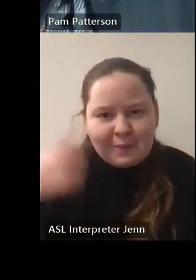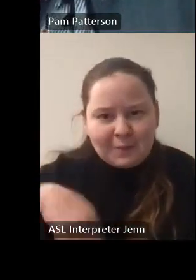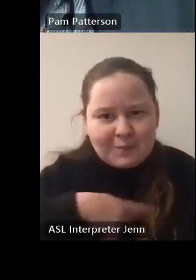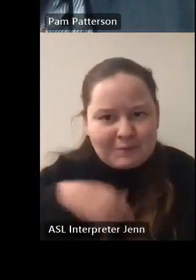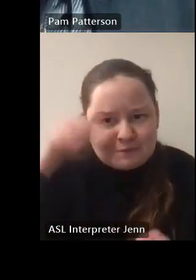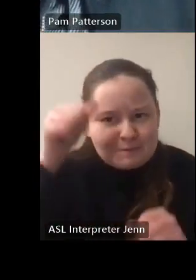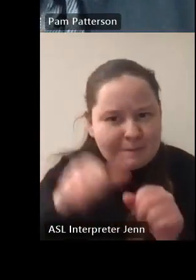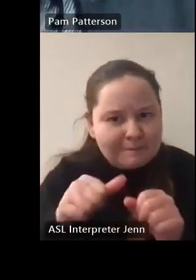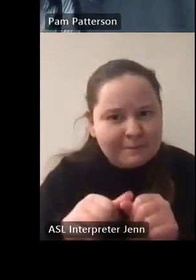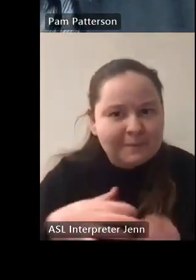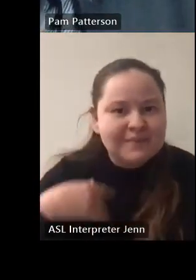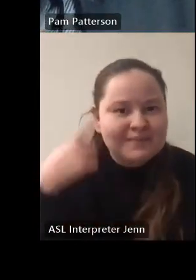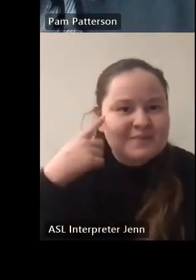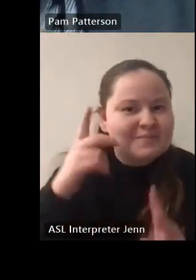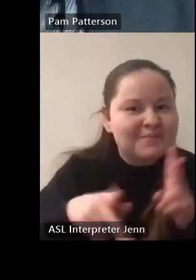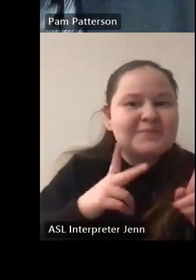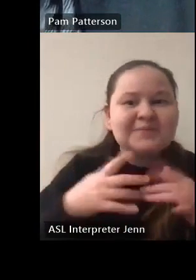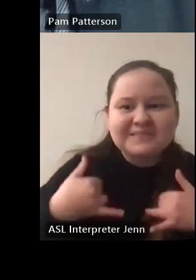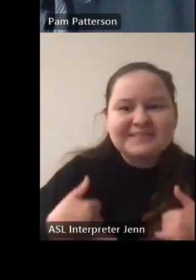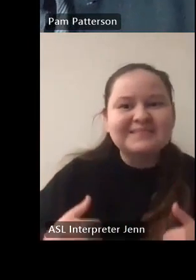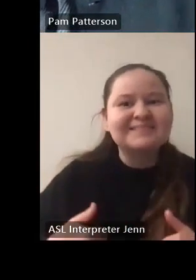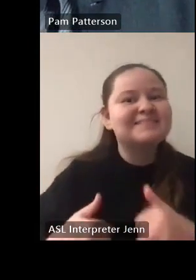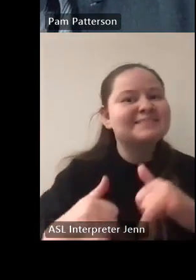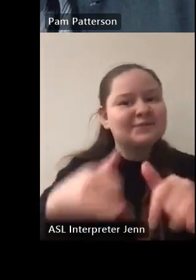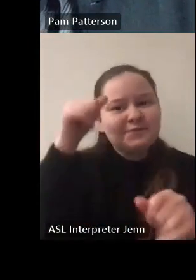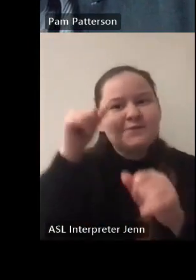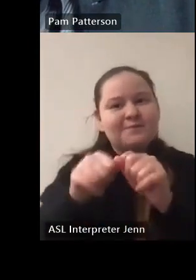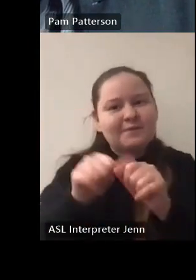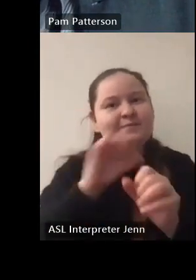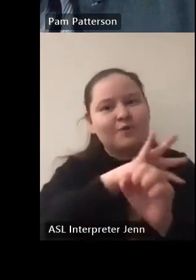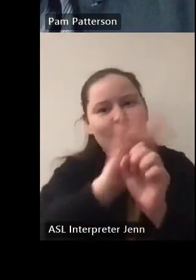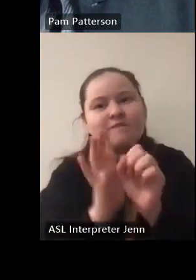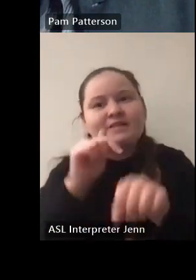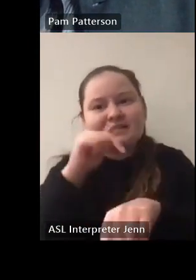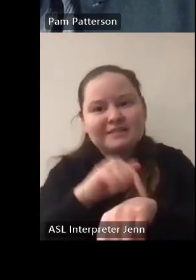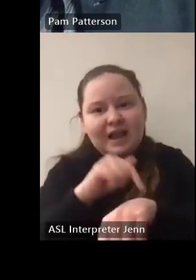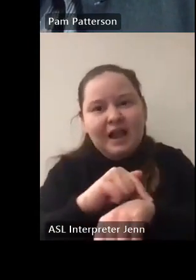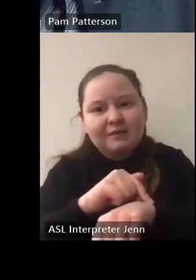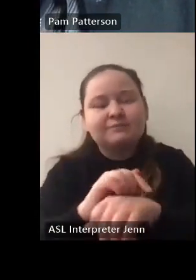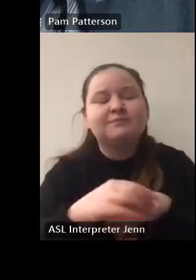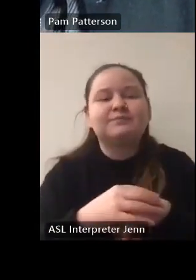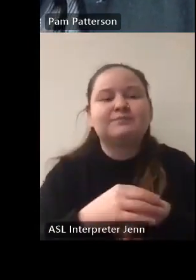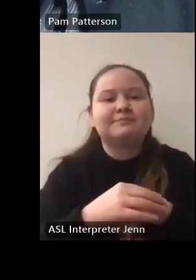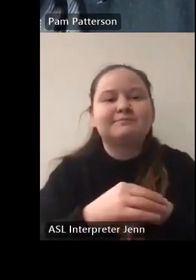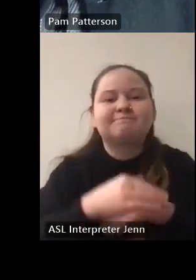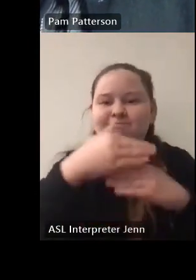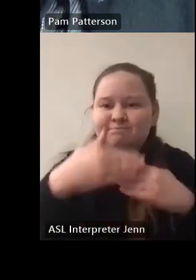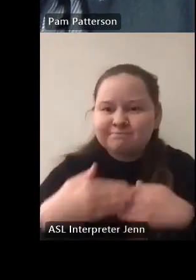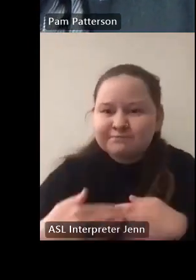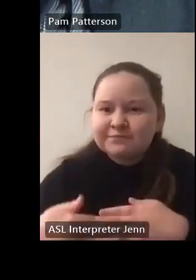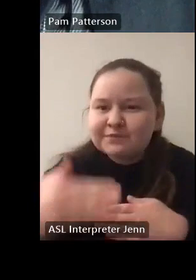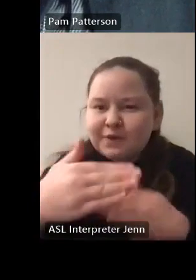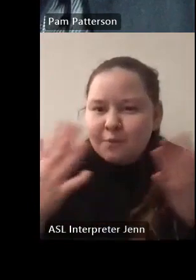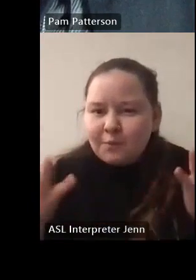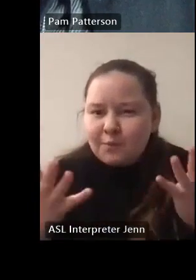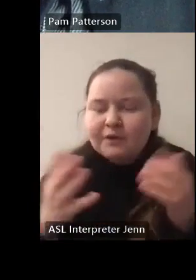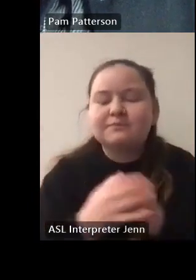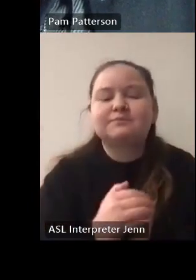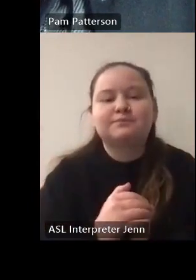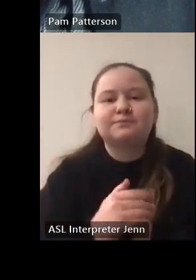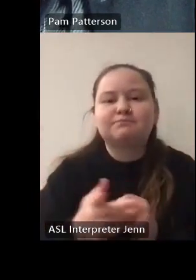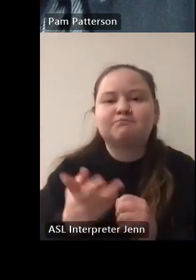resonating often in classrooms still. What could possibly come after that? Two considerations from this